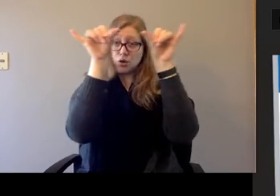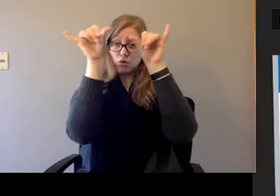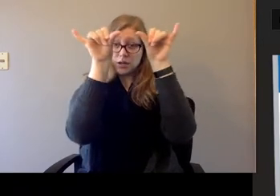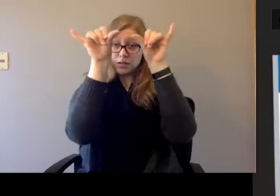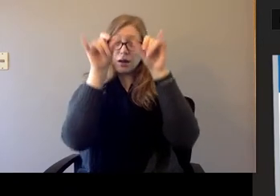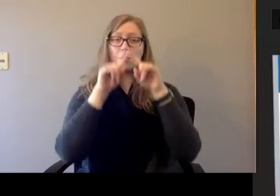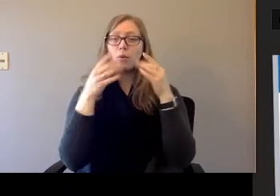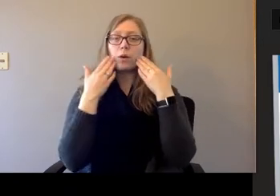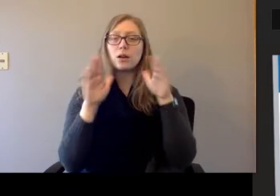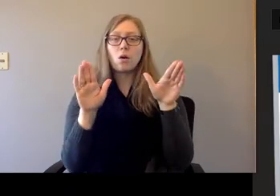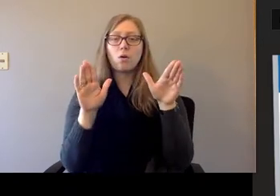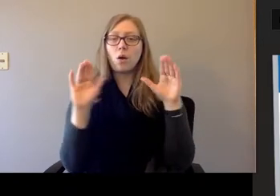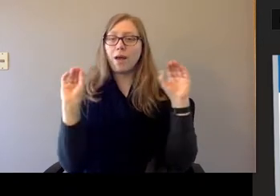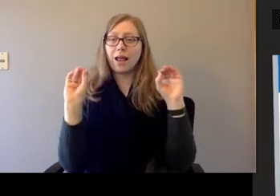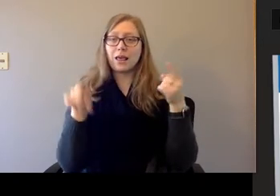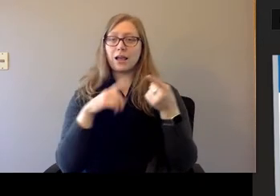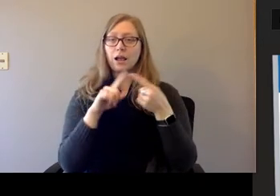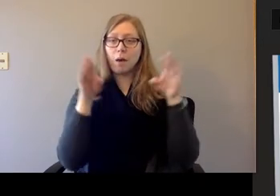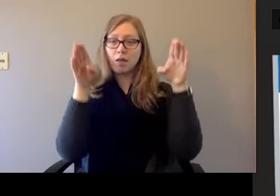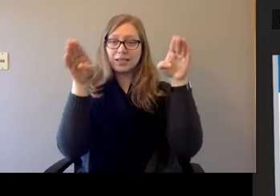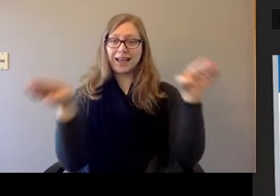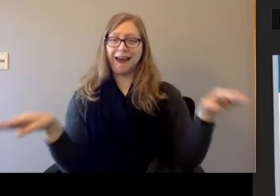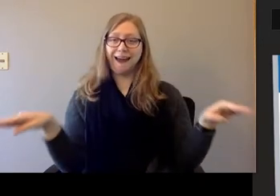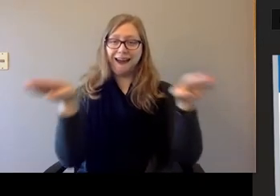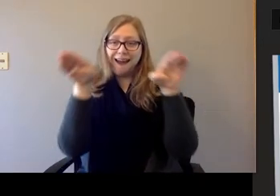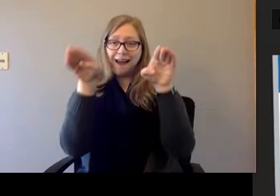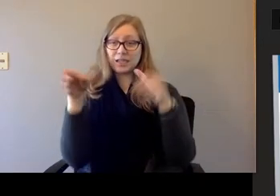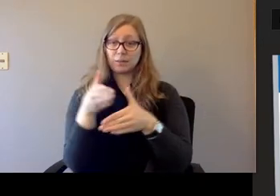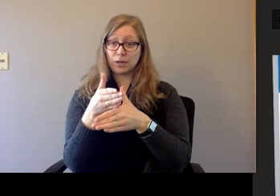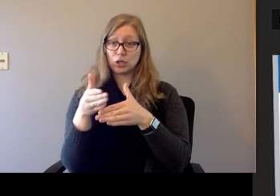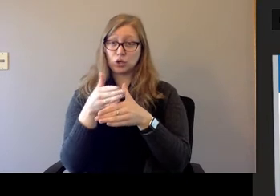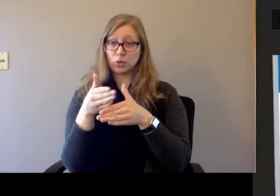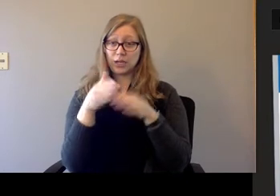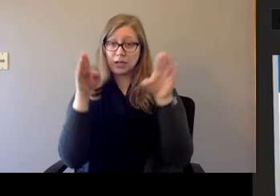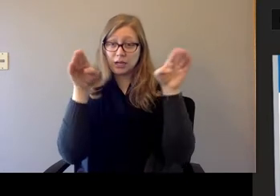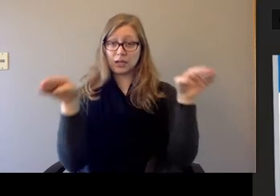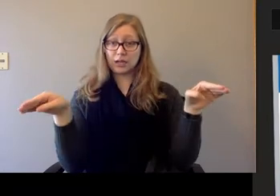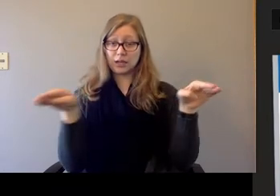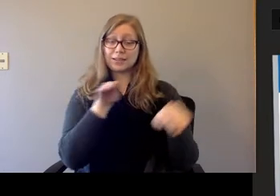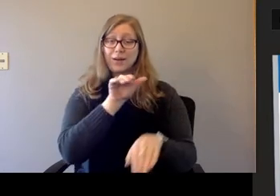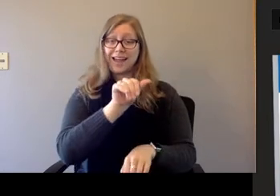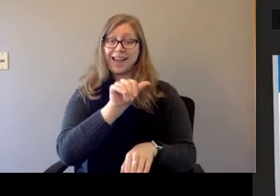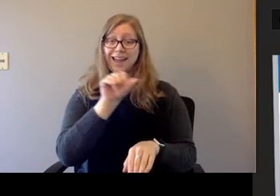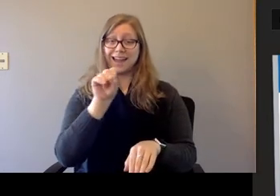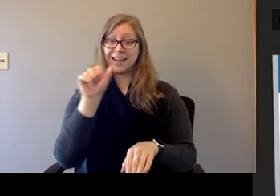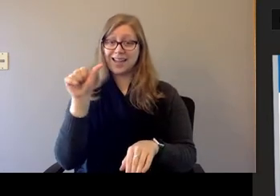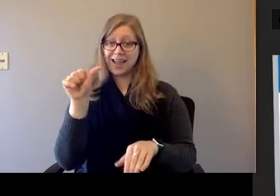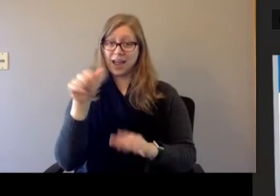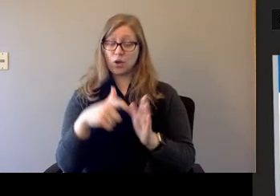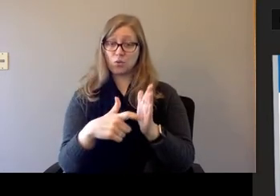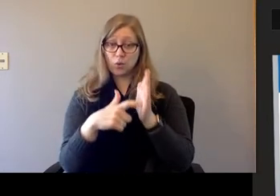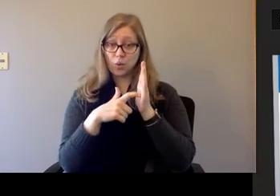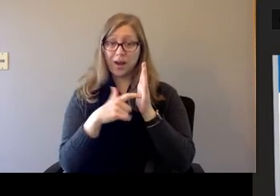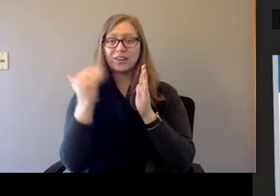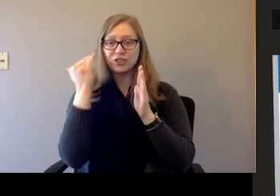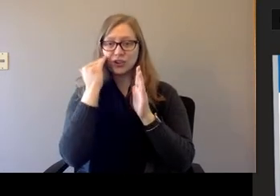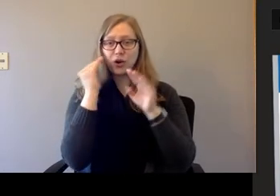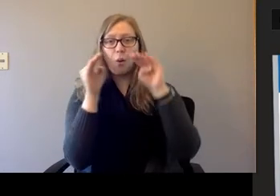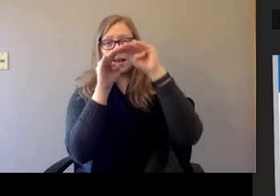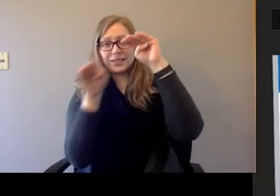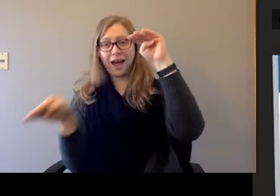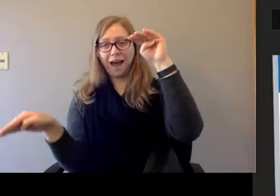know is we don't know anything about the sides. So angle, side, angle requires you to know that the length of that side